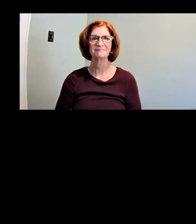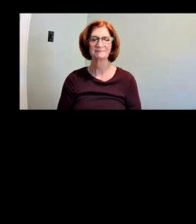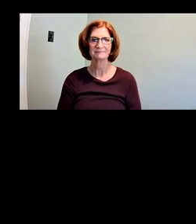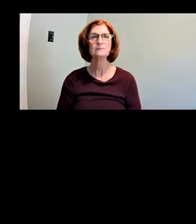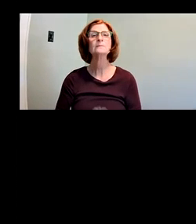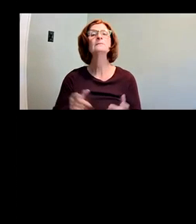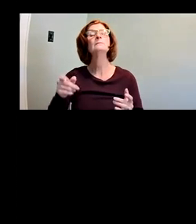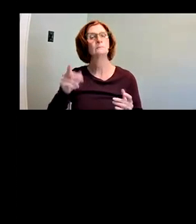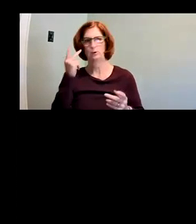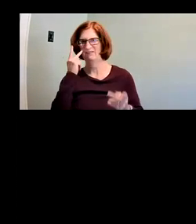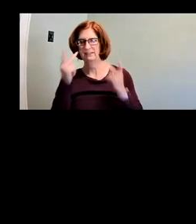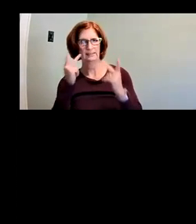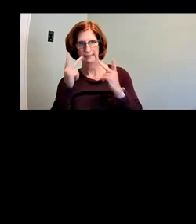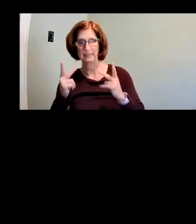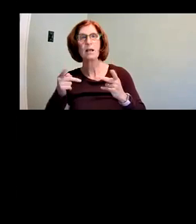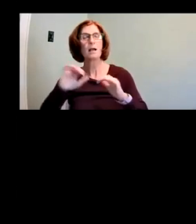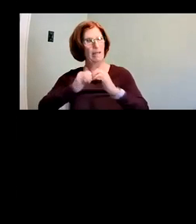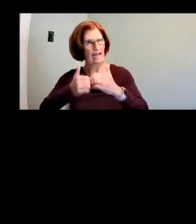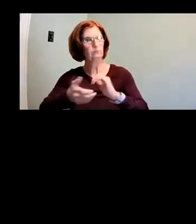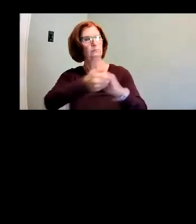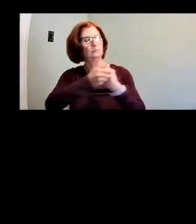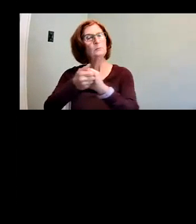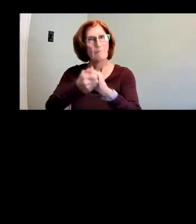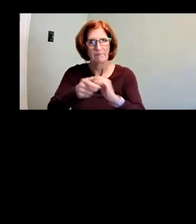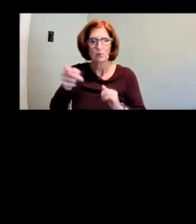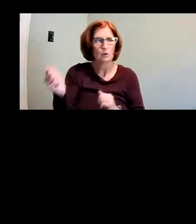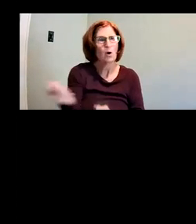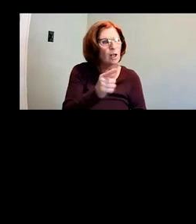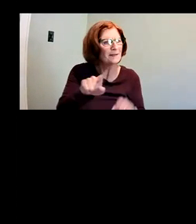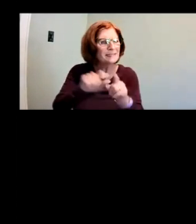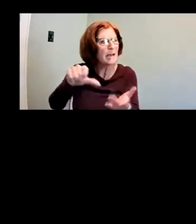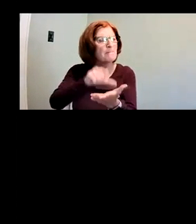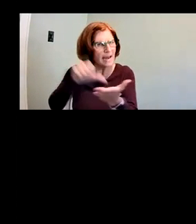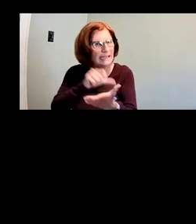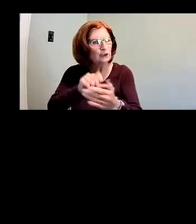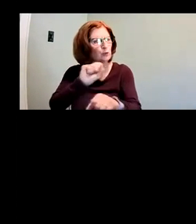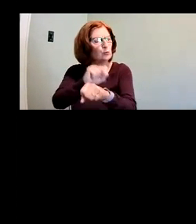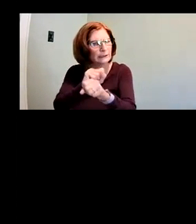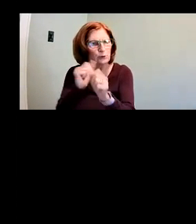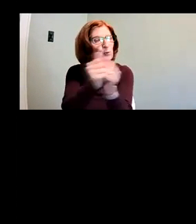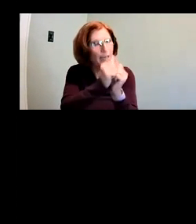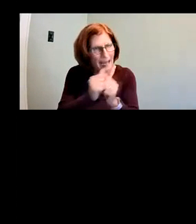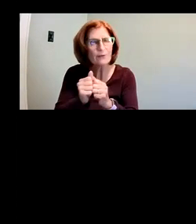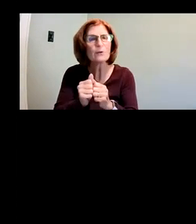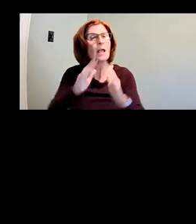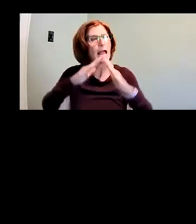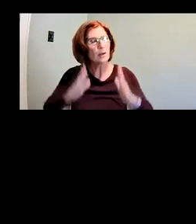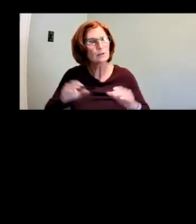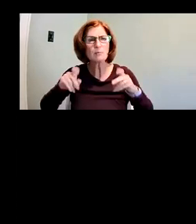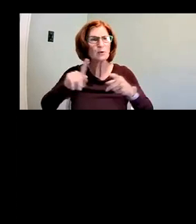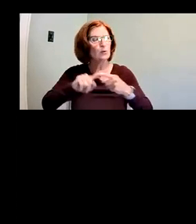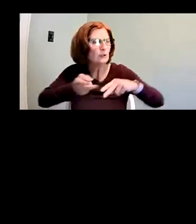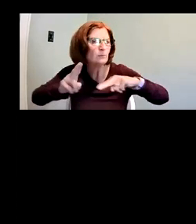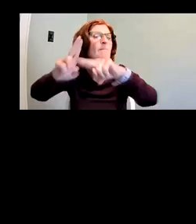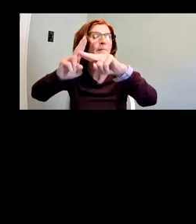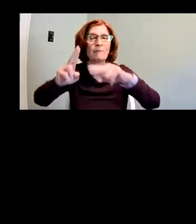But we have all seen how this plan can work and create real change when we are all on the same page, working together as advocates, housing opportunity fund staff, advisory board